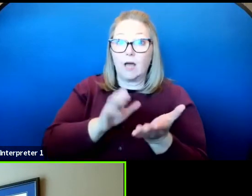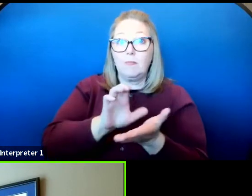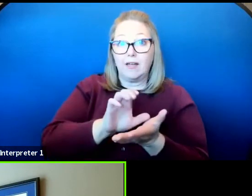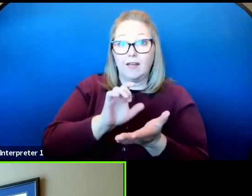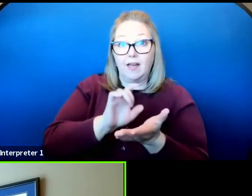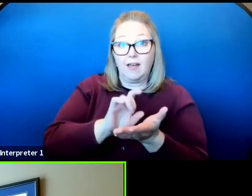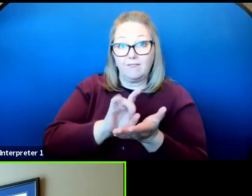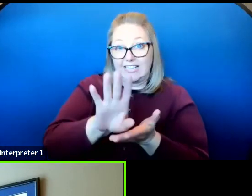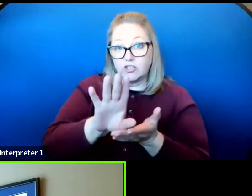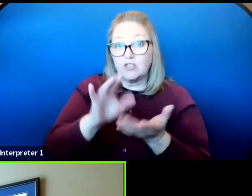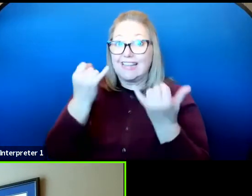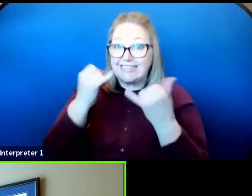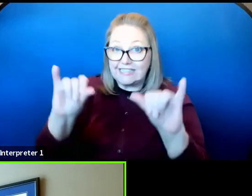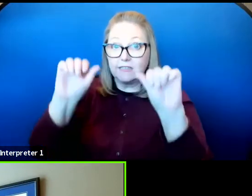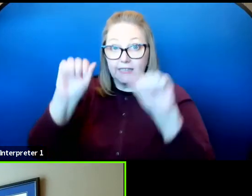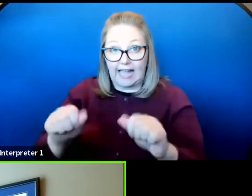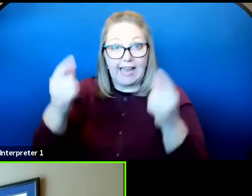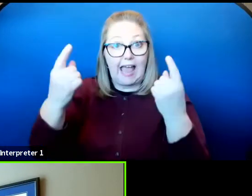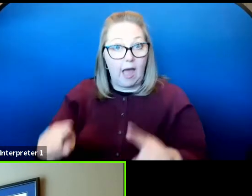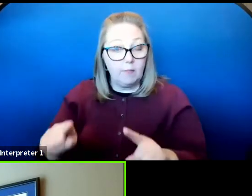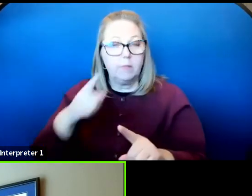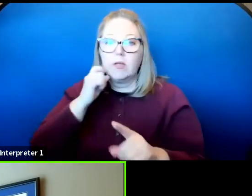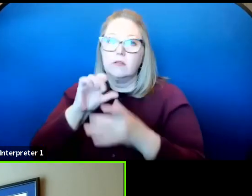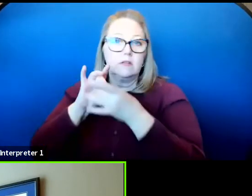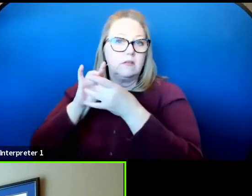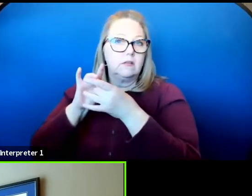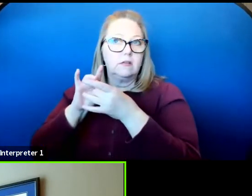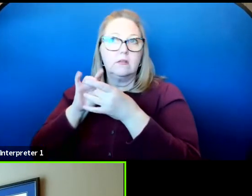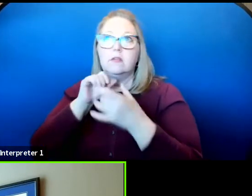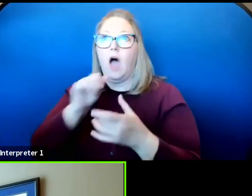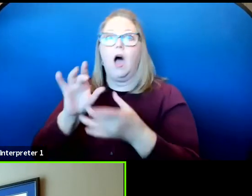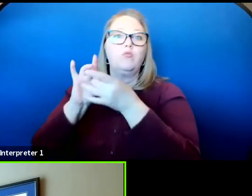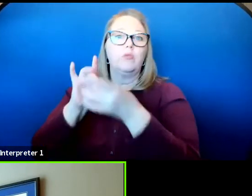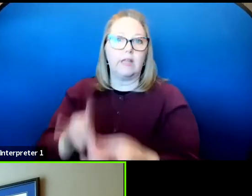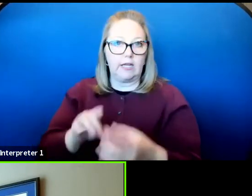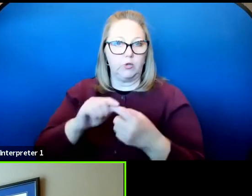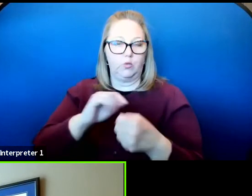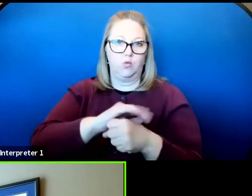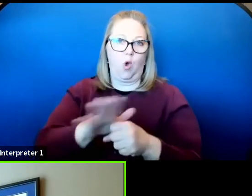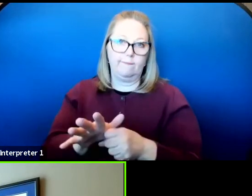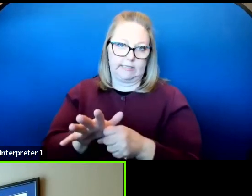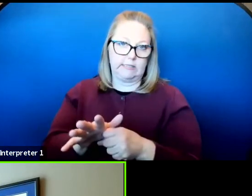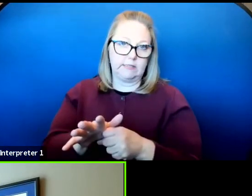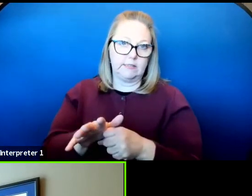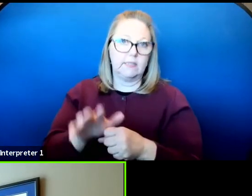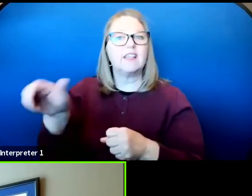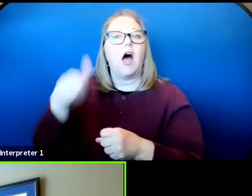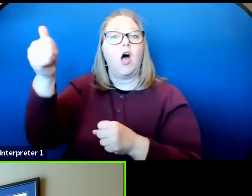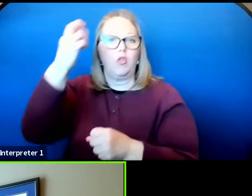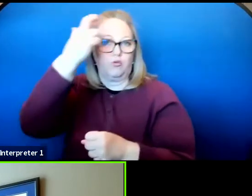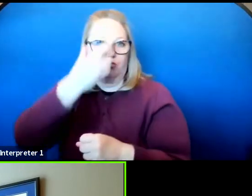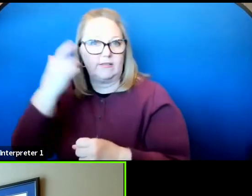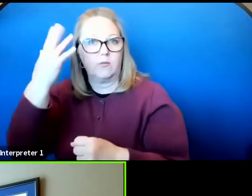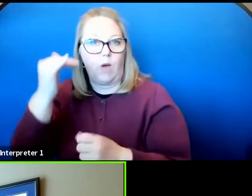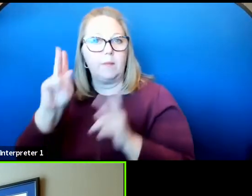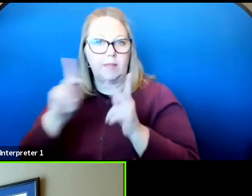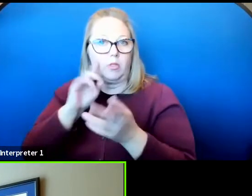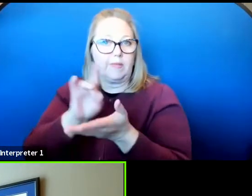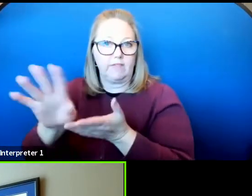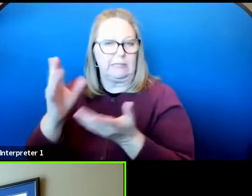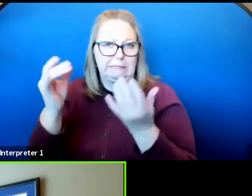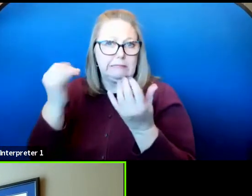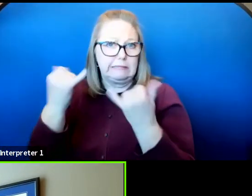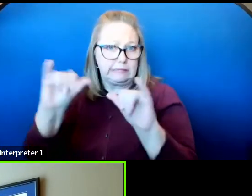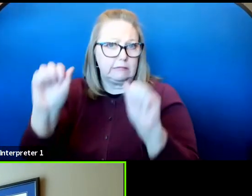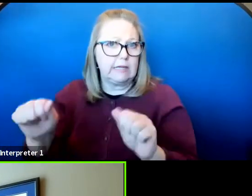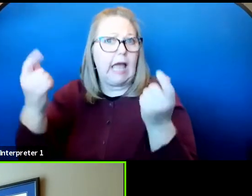still go forward because they don't involve anything related to COVID. So, you know, at the end of May, obviously